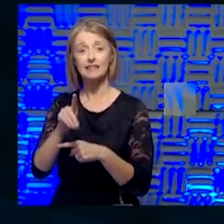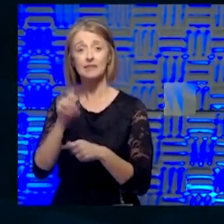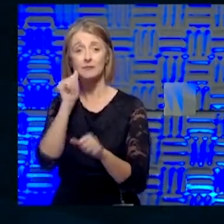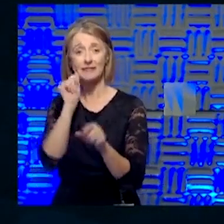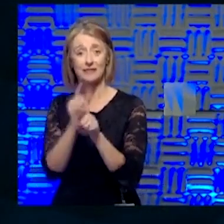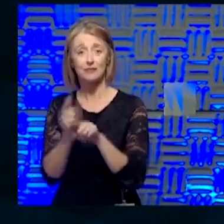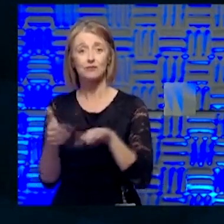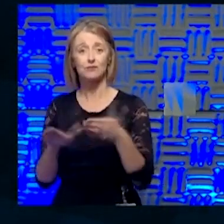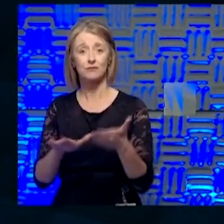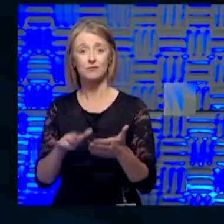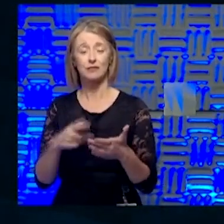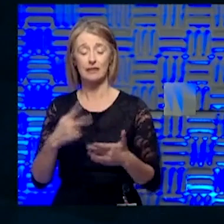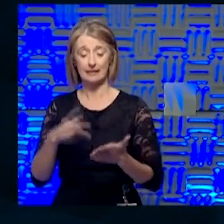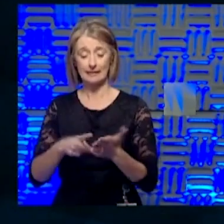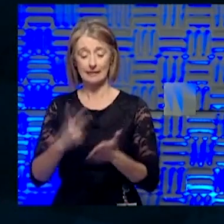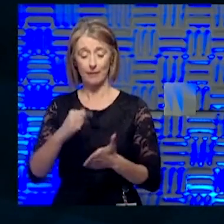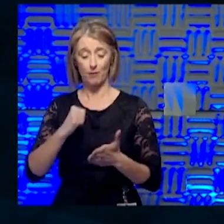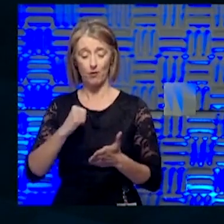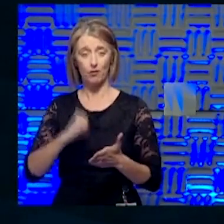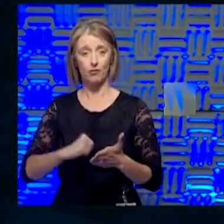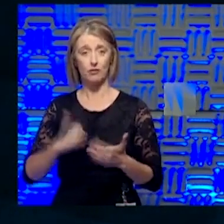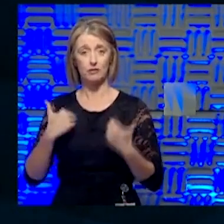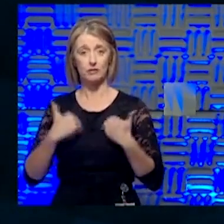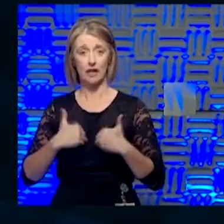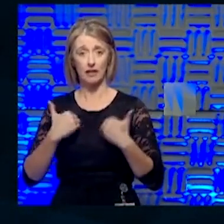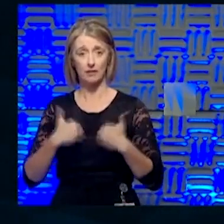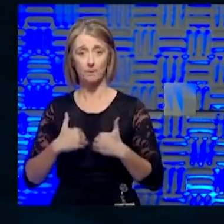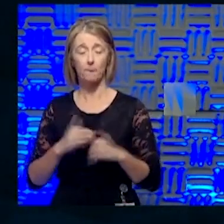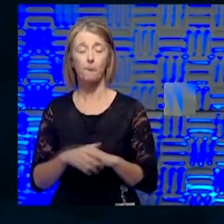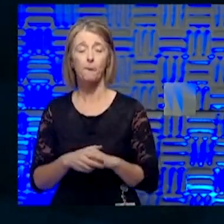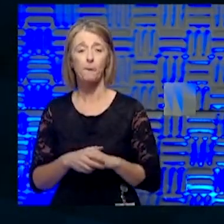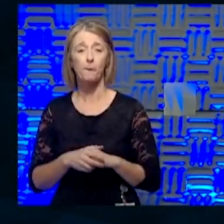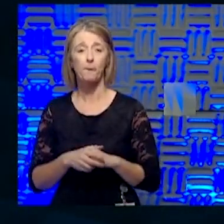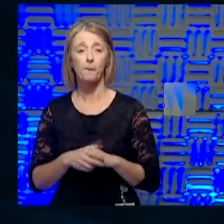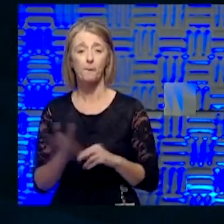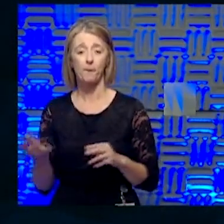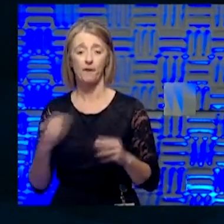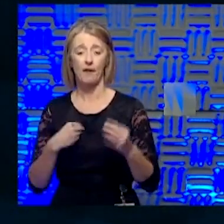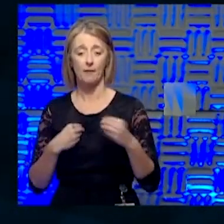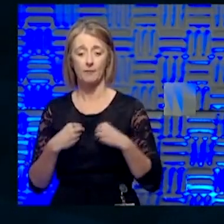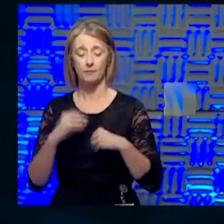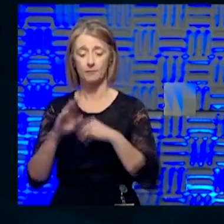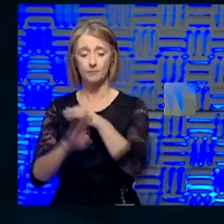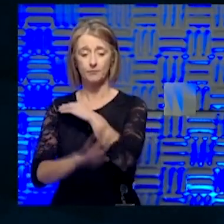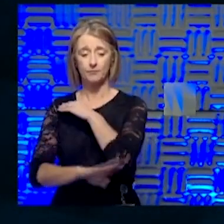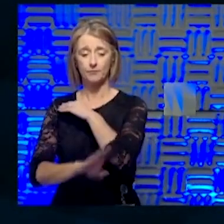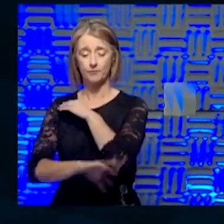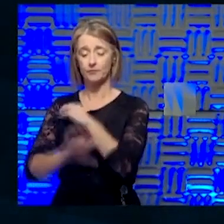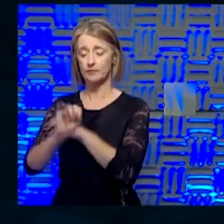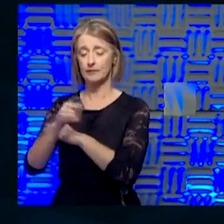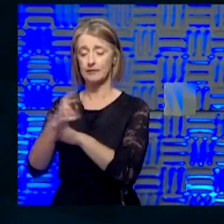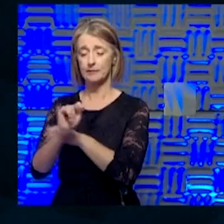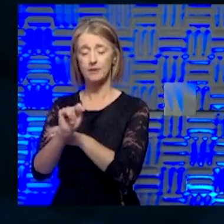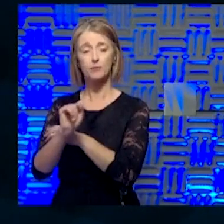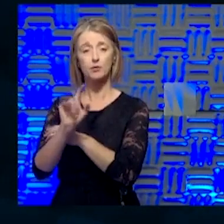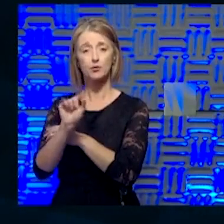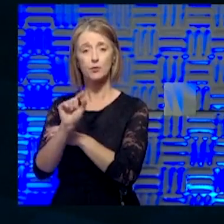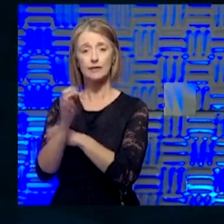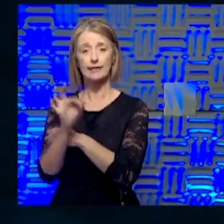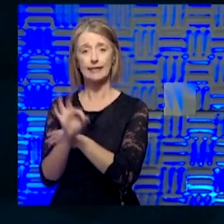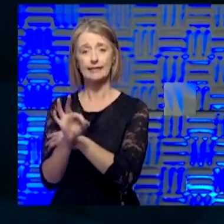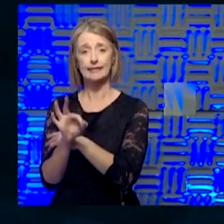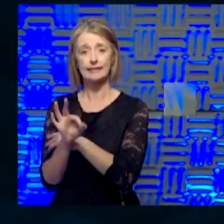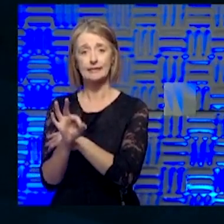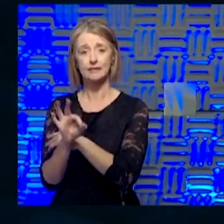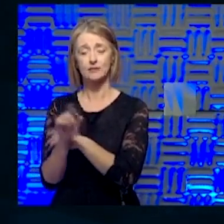She had a double lung surgery, double lung implant, September of 2019, and